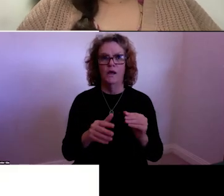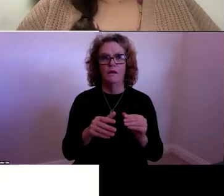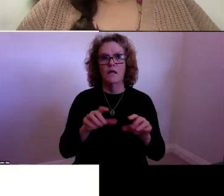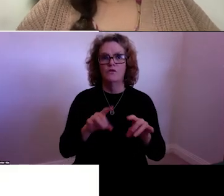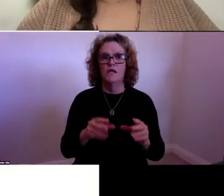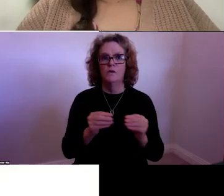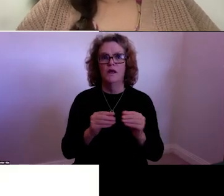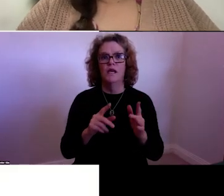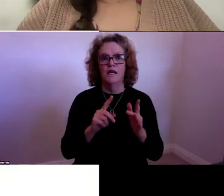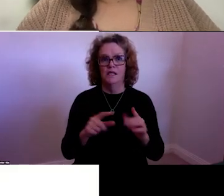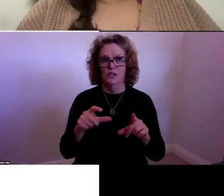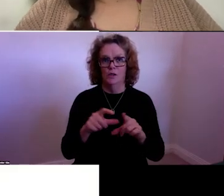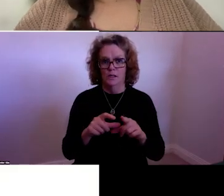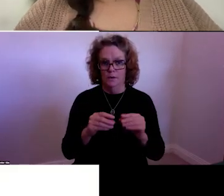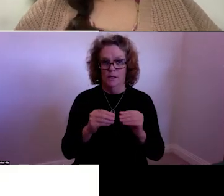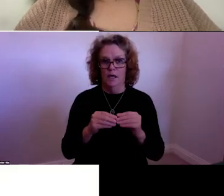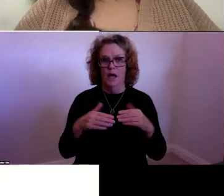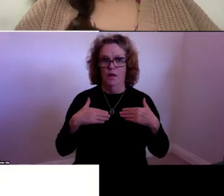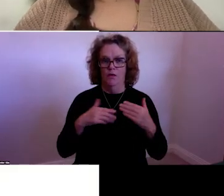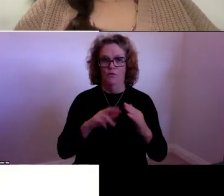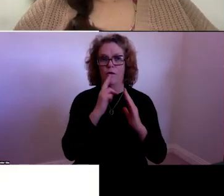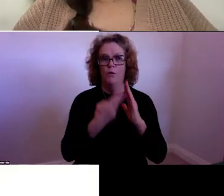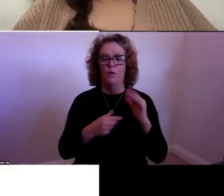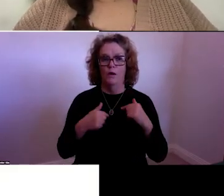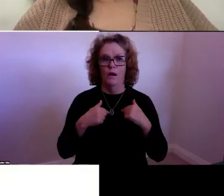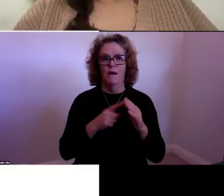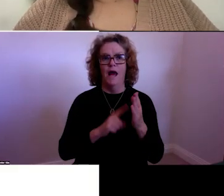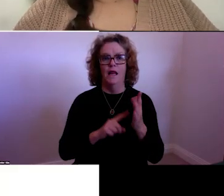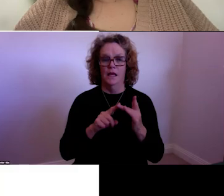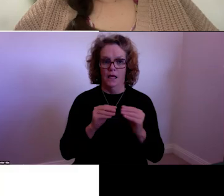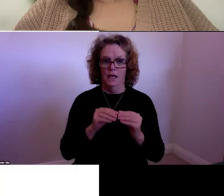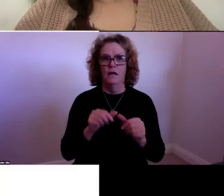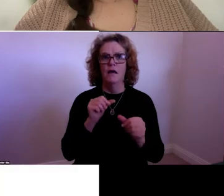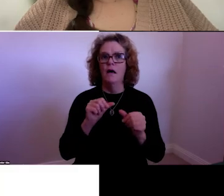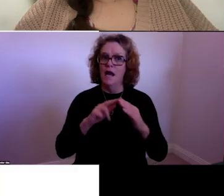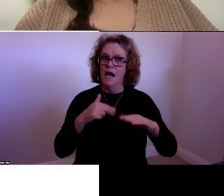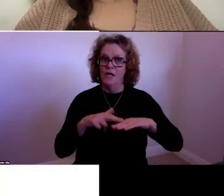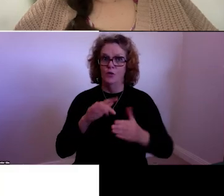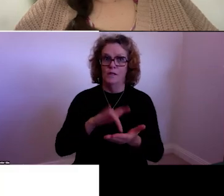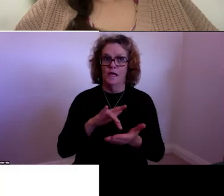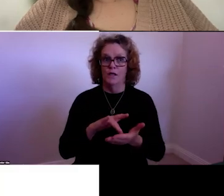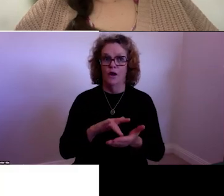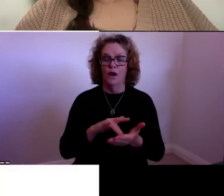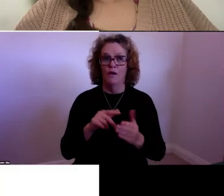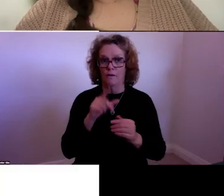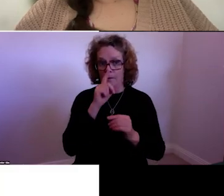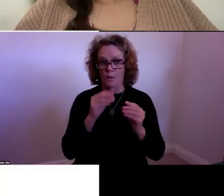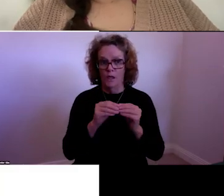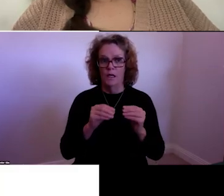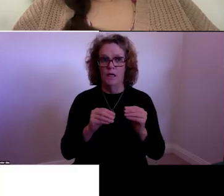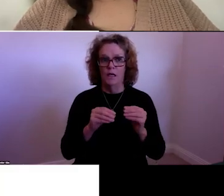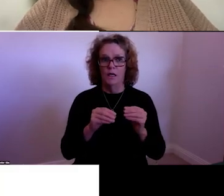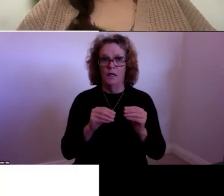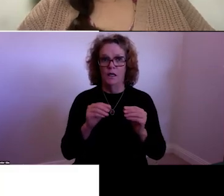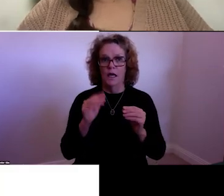and I'm part of the National Centre of Excellence in Intellectual Disability Health's Learn and Lead group. I'll be the chair